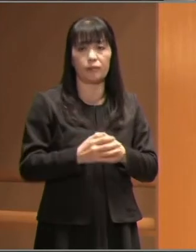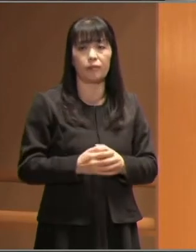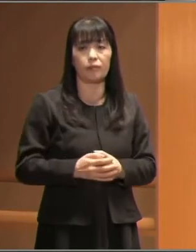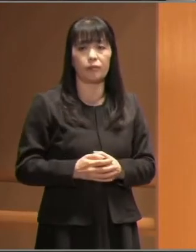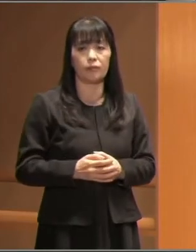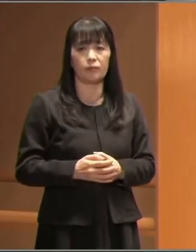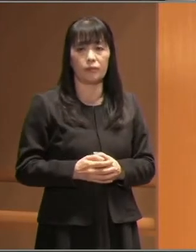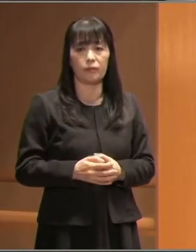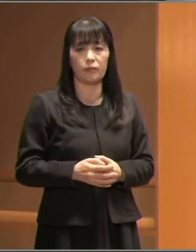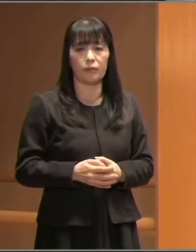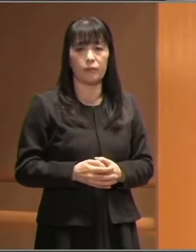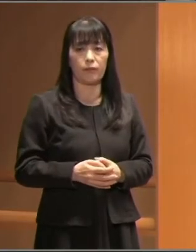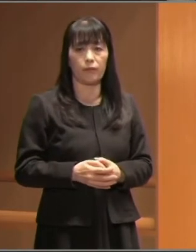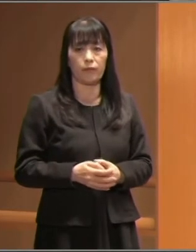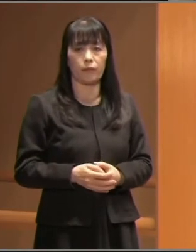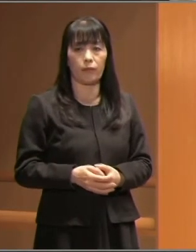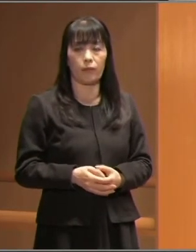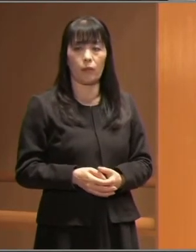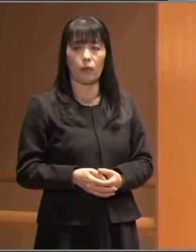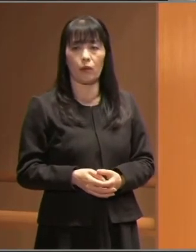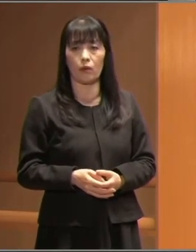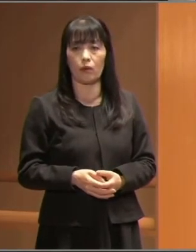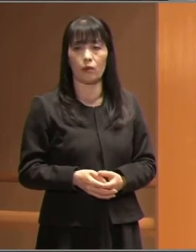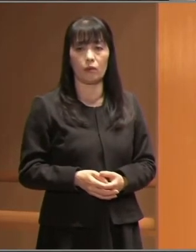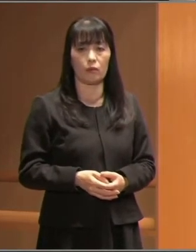metal parts.